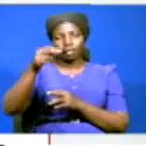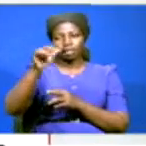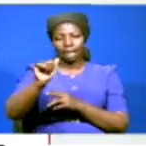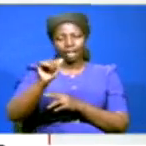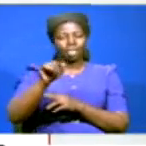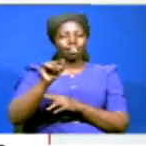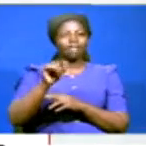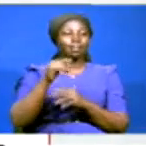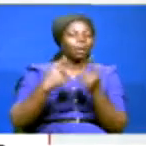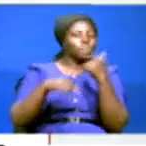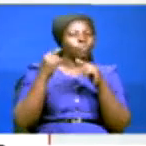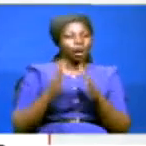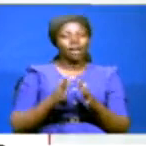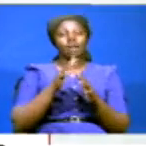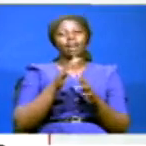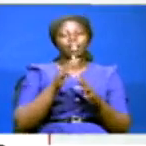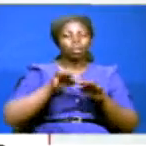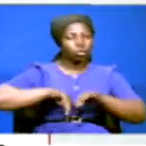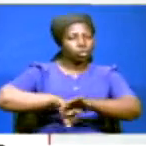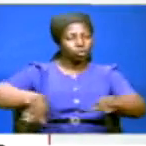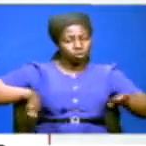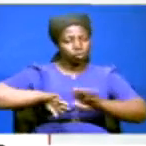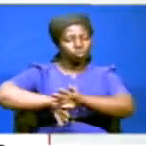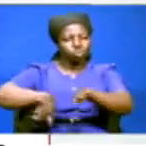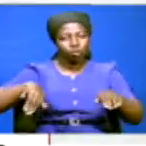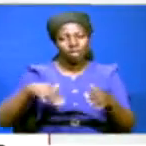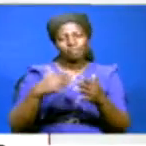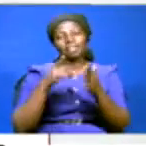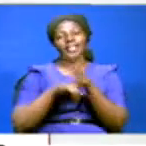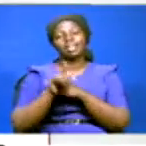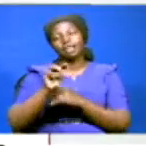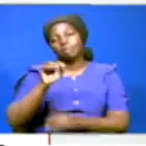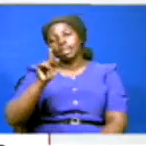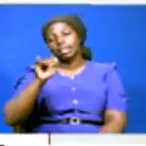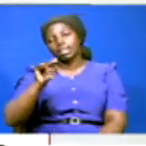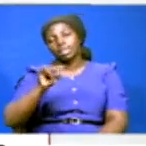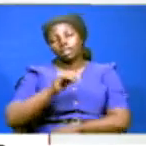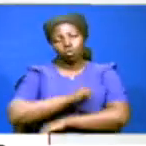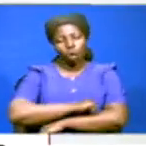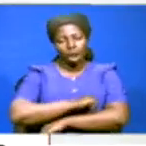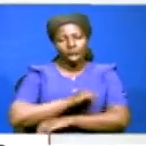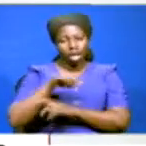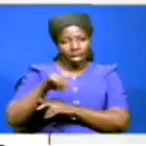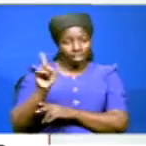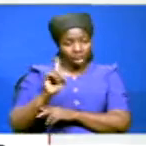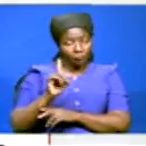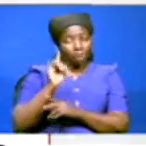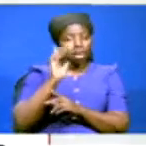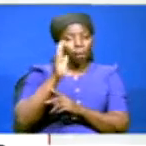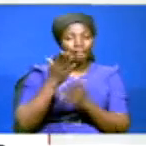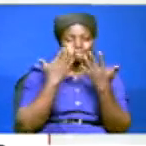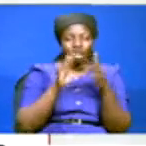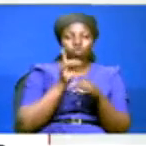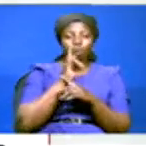NCAA Swimming Galla premiered at the Makini Schools here in Nairobi. The event comes to an end tomorrow with more than